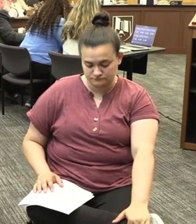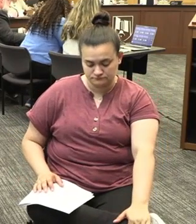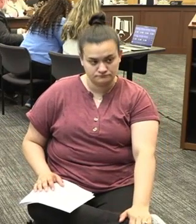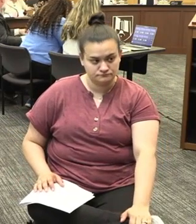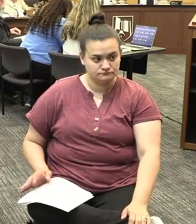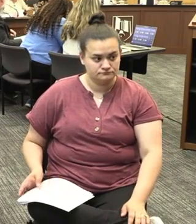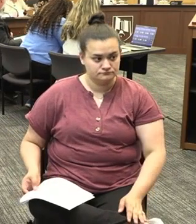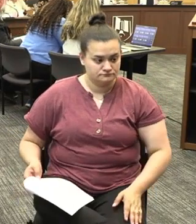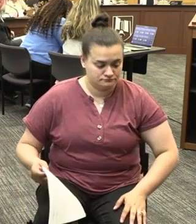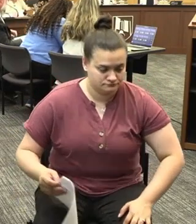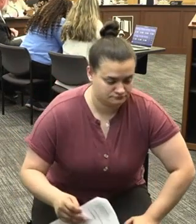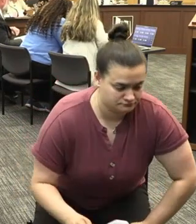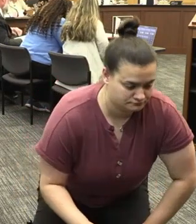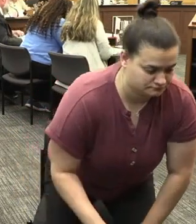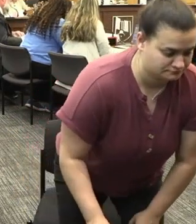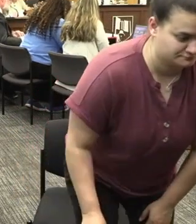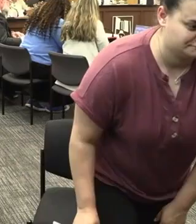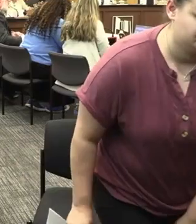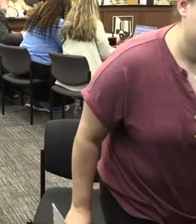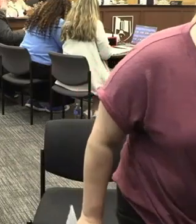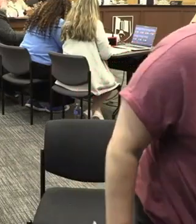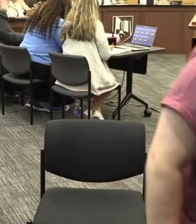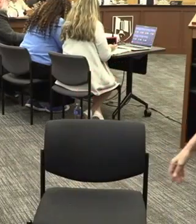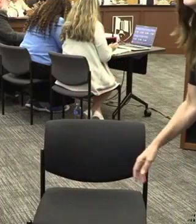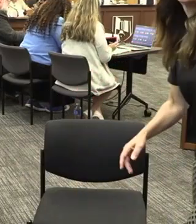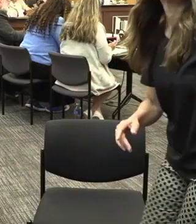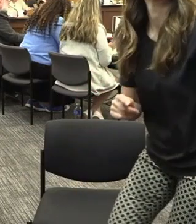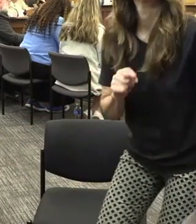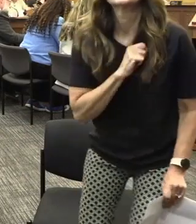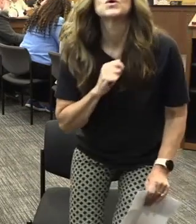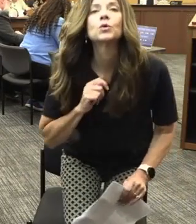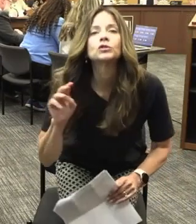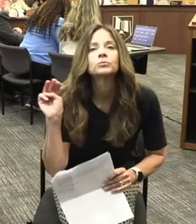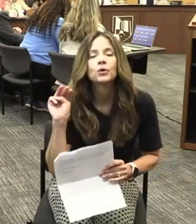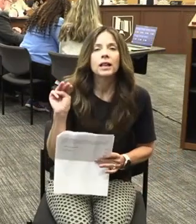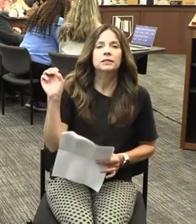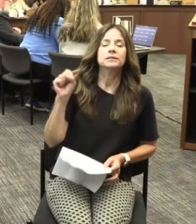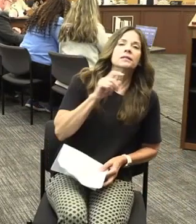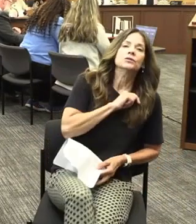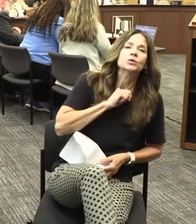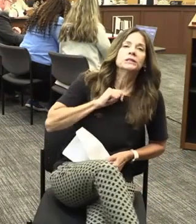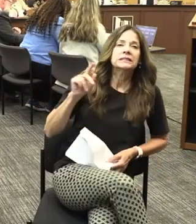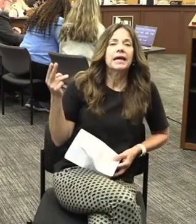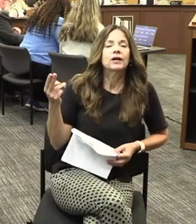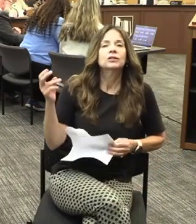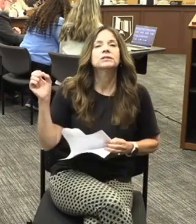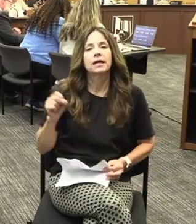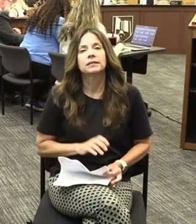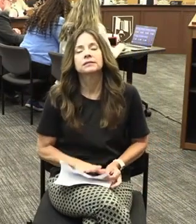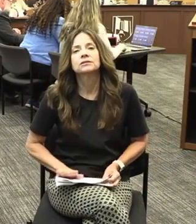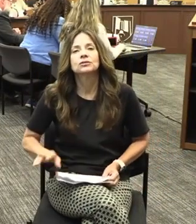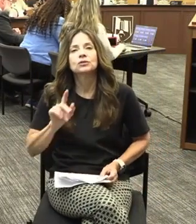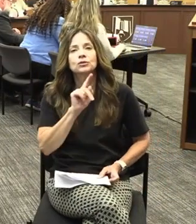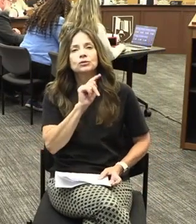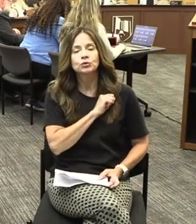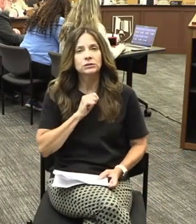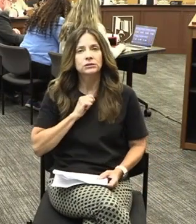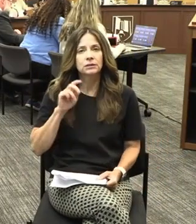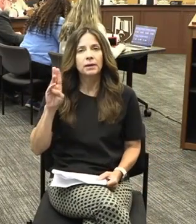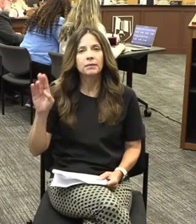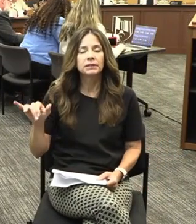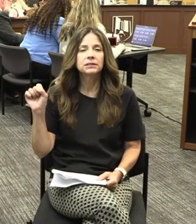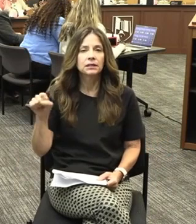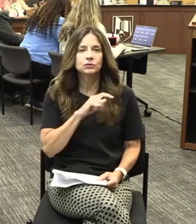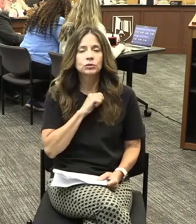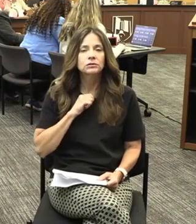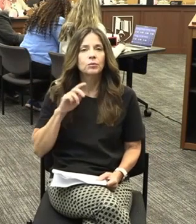And we're ready for the roll call. Okay, trustee Morales. Yes. Trustee Harris. Yes. Trustee Bottomley. Yes. Trustee